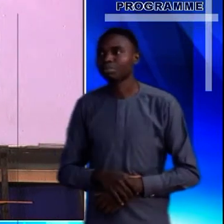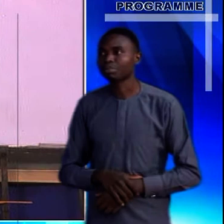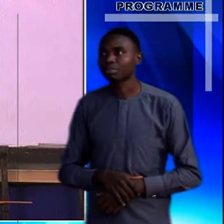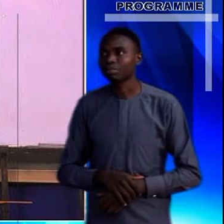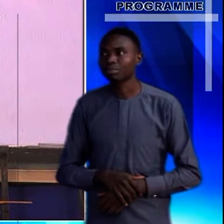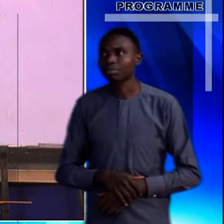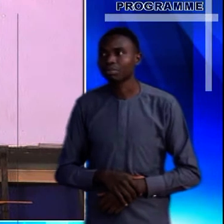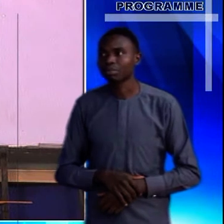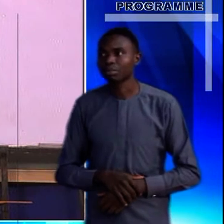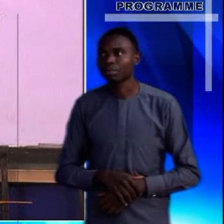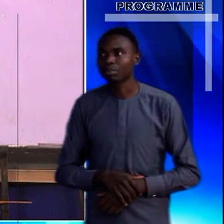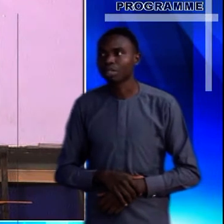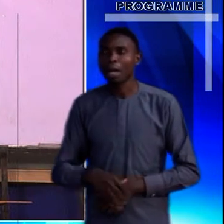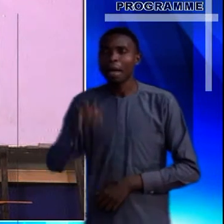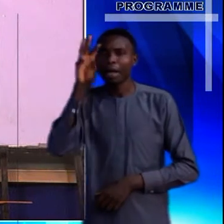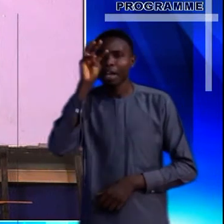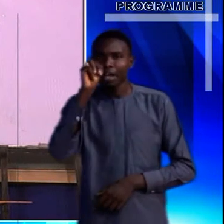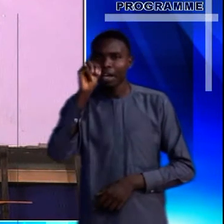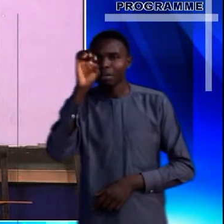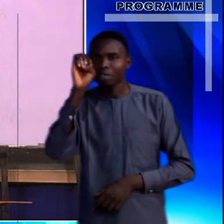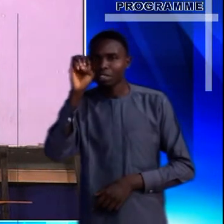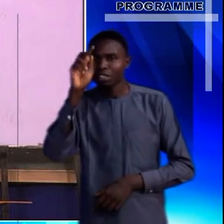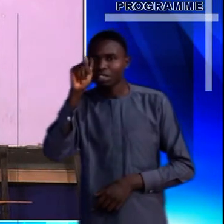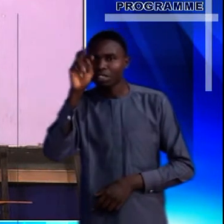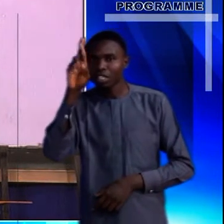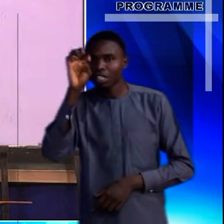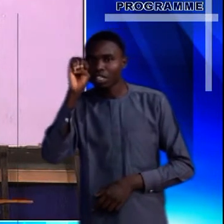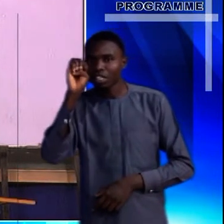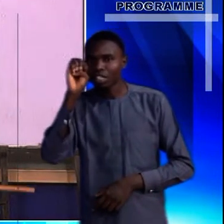that expresses length. Now,